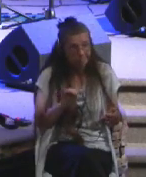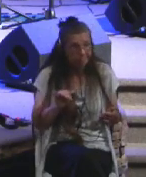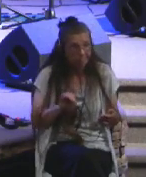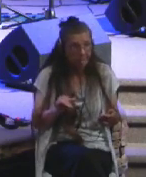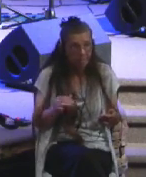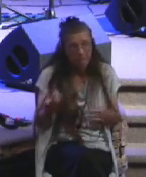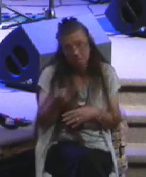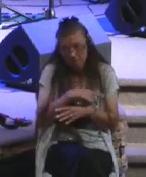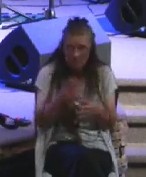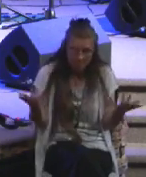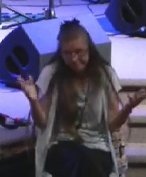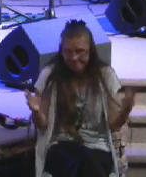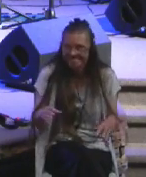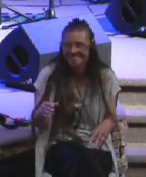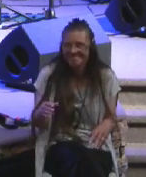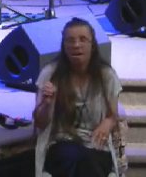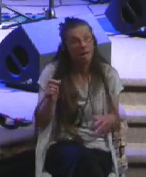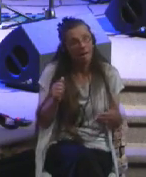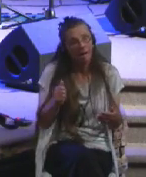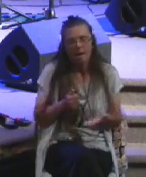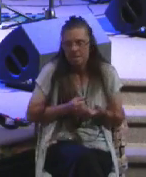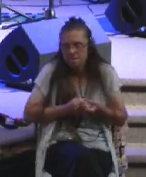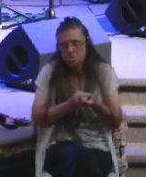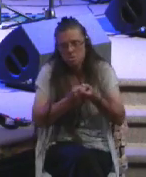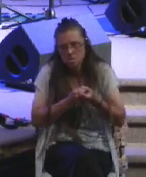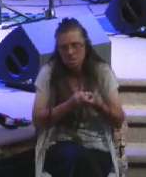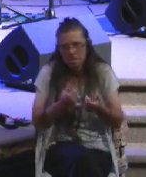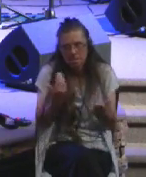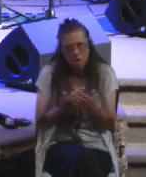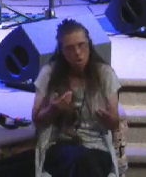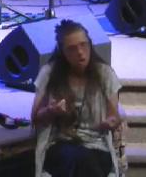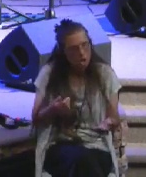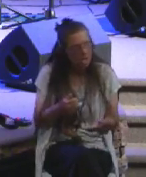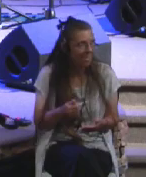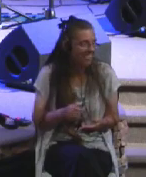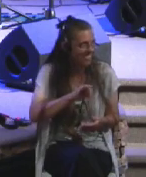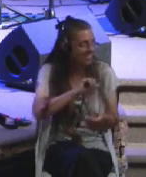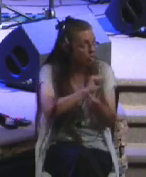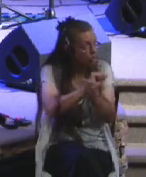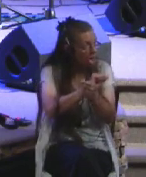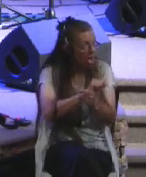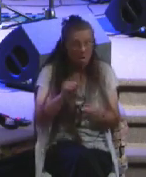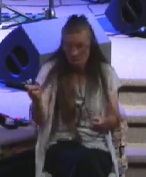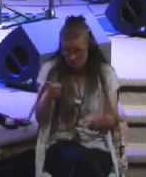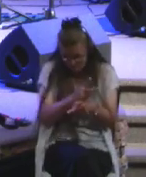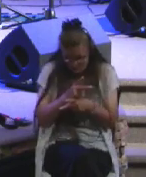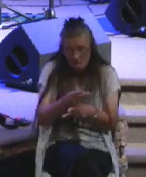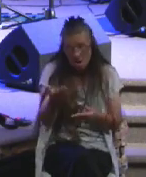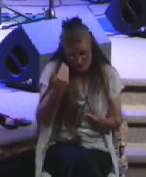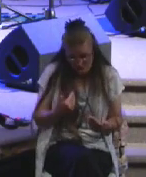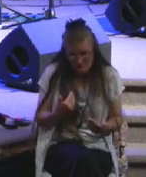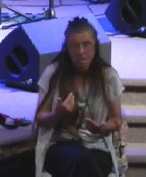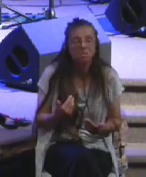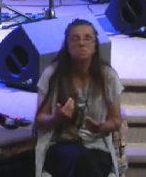weak. Okay. I encourage my kids to get good jobs because they got to take care of us.